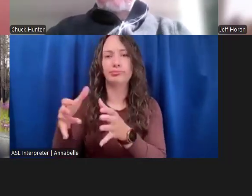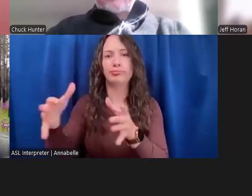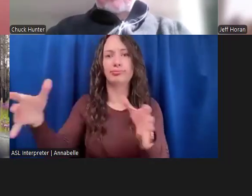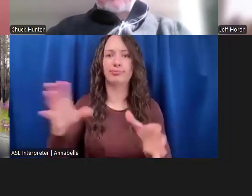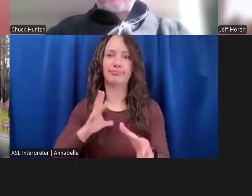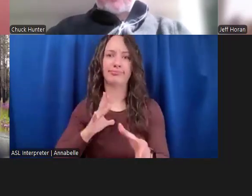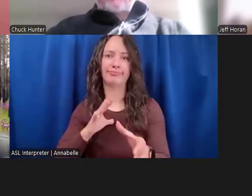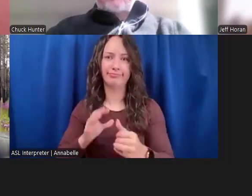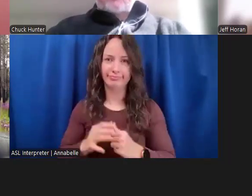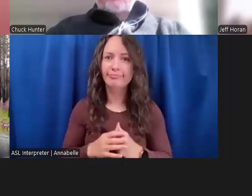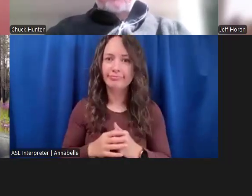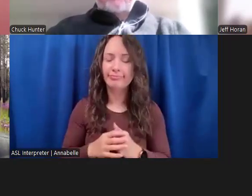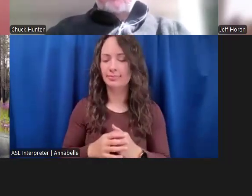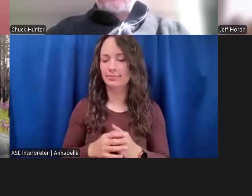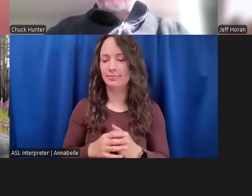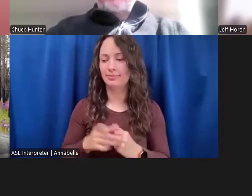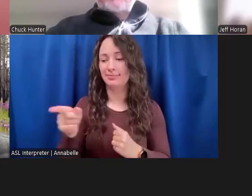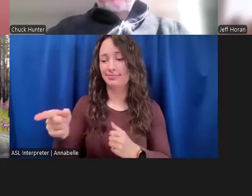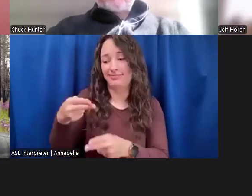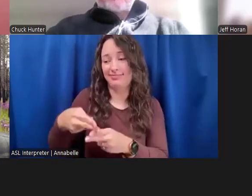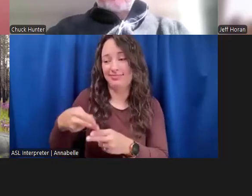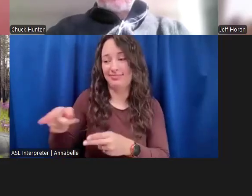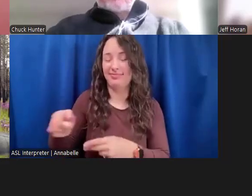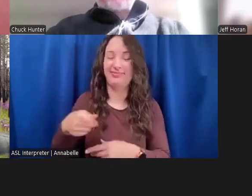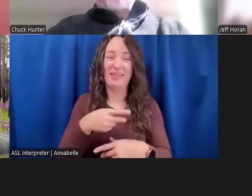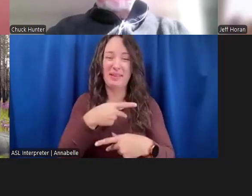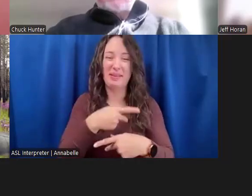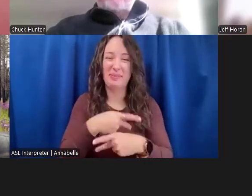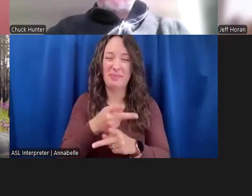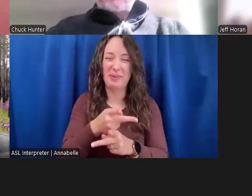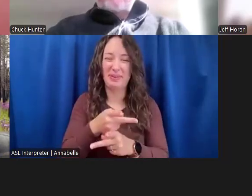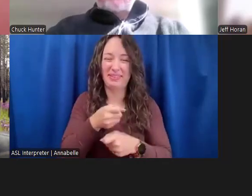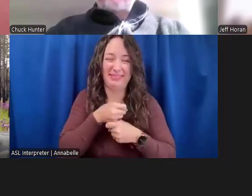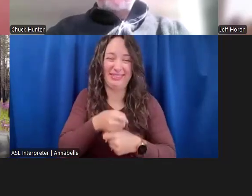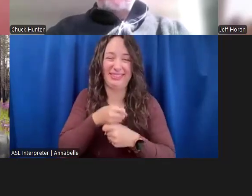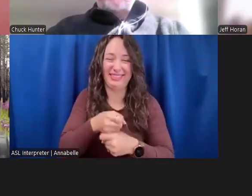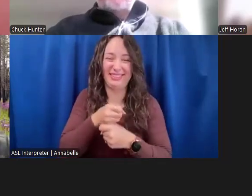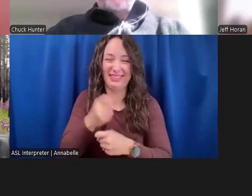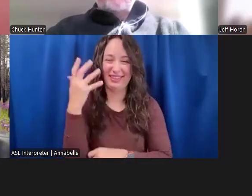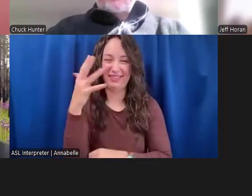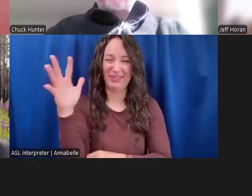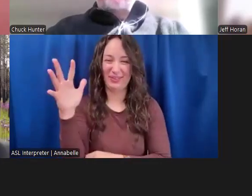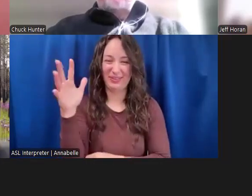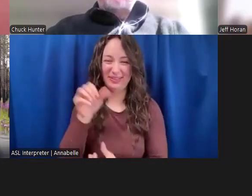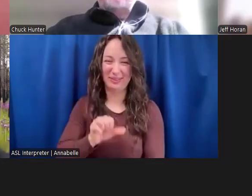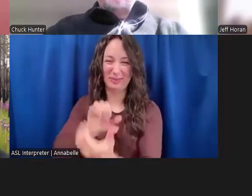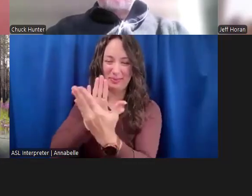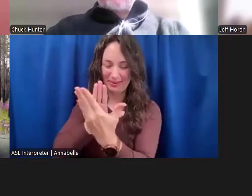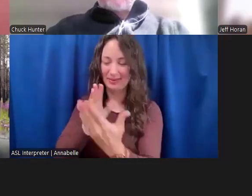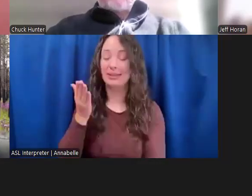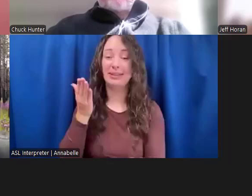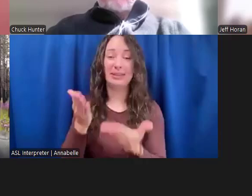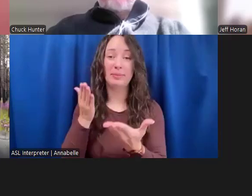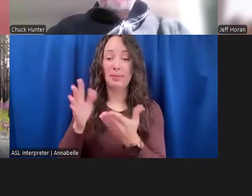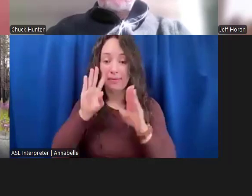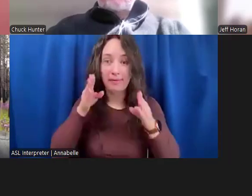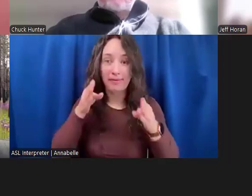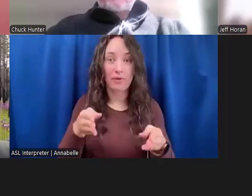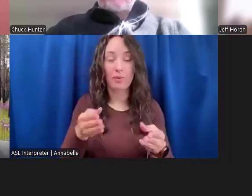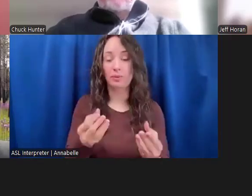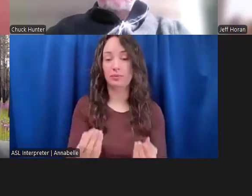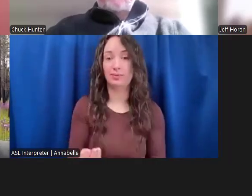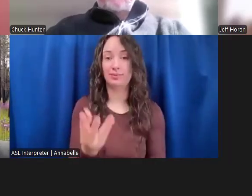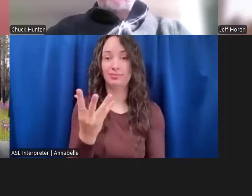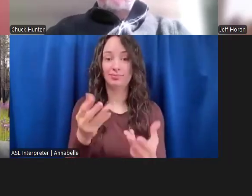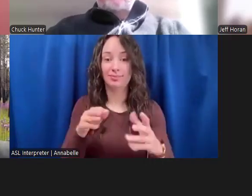essentially a production forestry approach that has maybe not paid as much attention to the ground cover that the Bachman sparrow